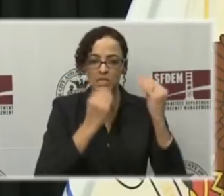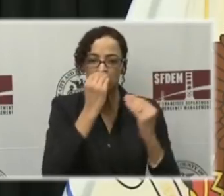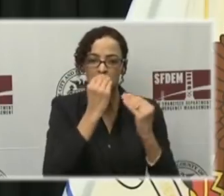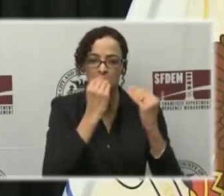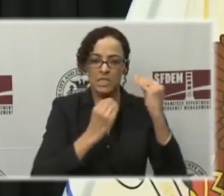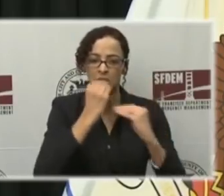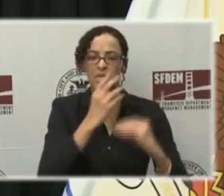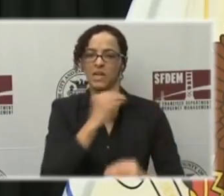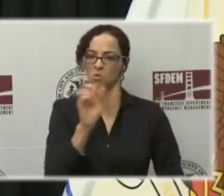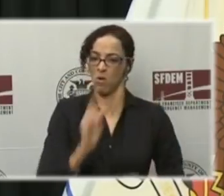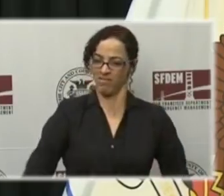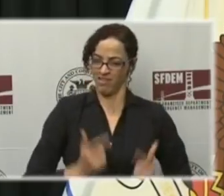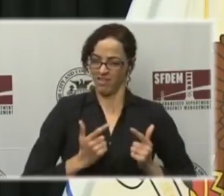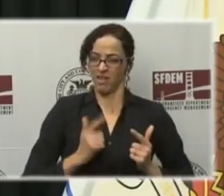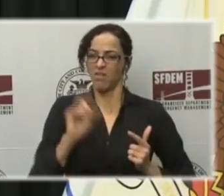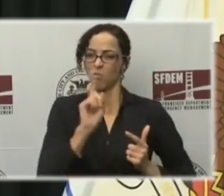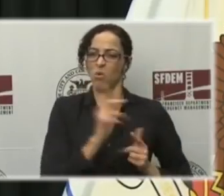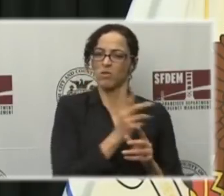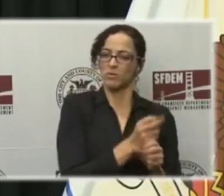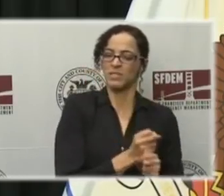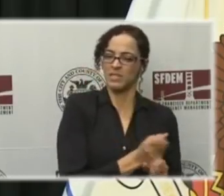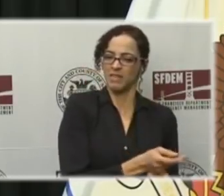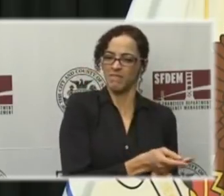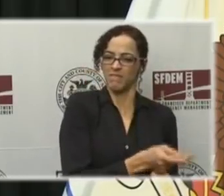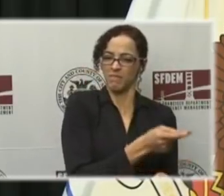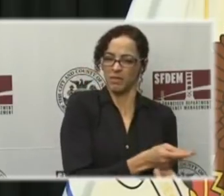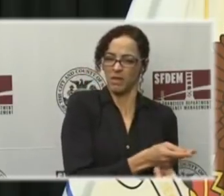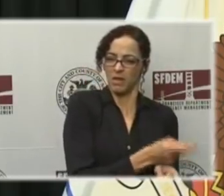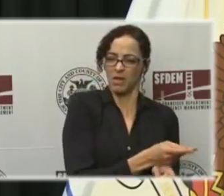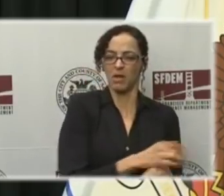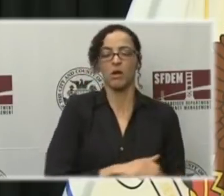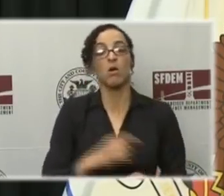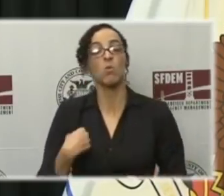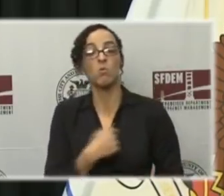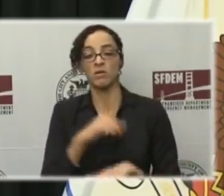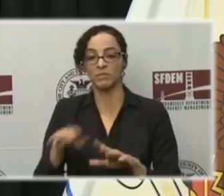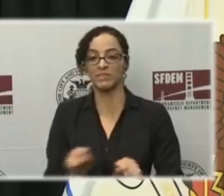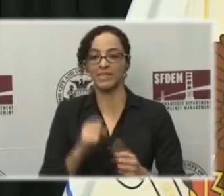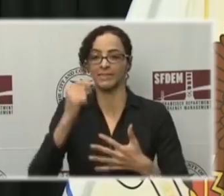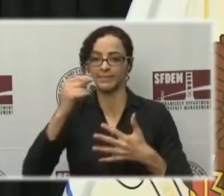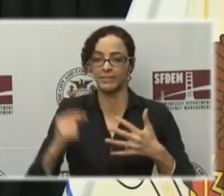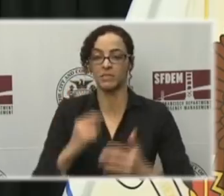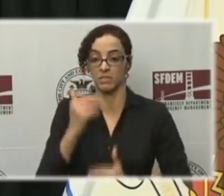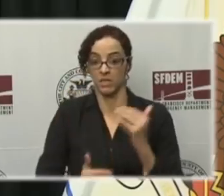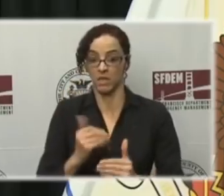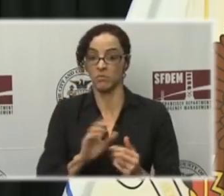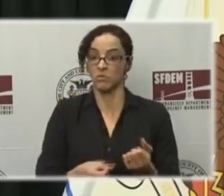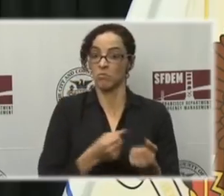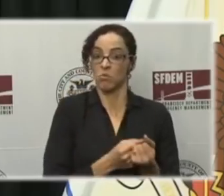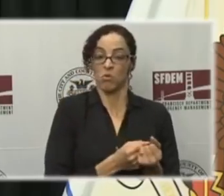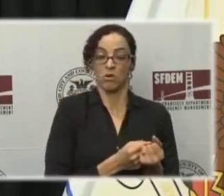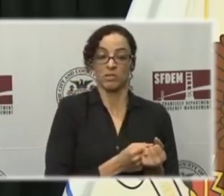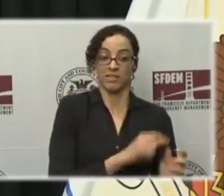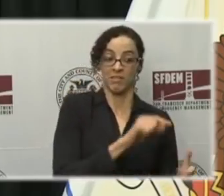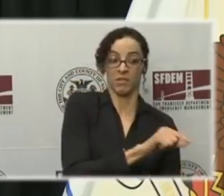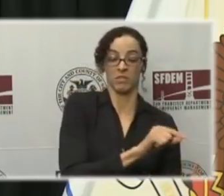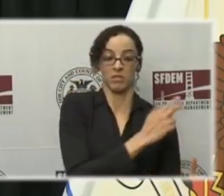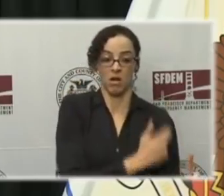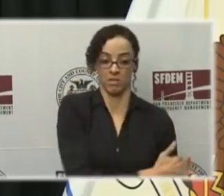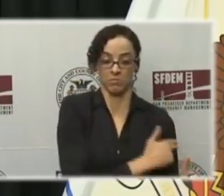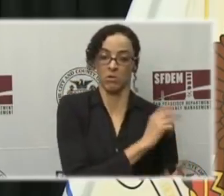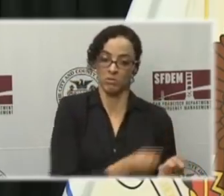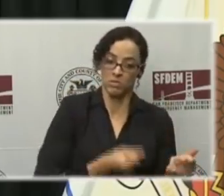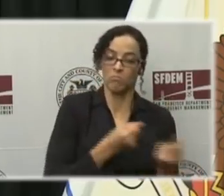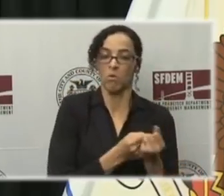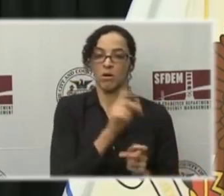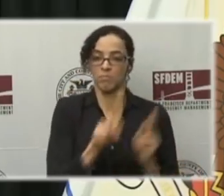been taking immediate steps in order to help support this hospital and support the people and the staff who are a